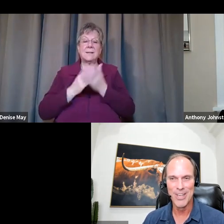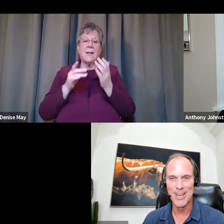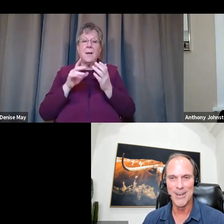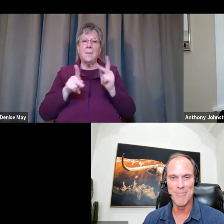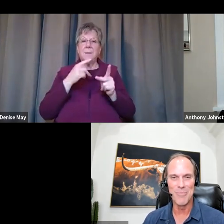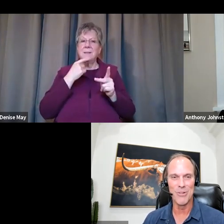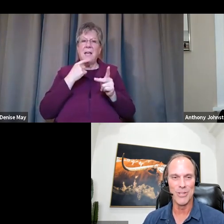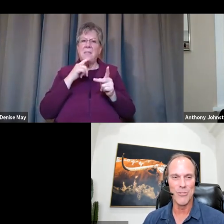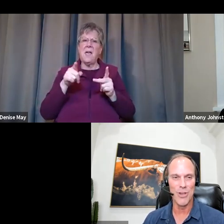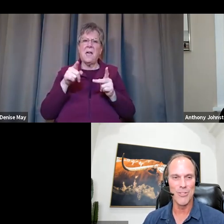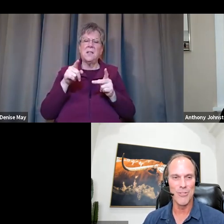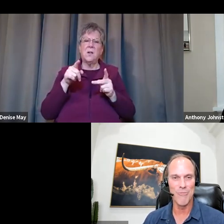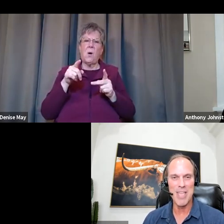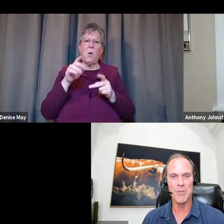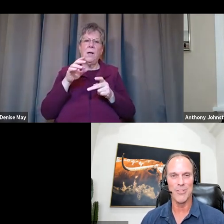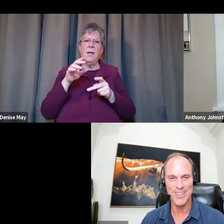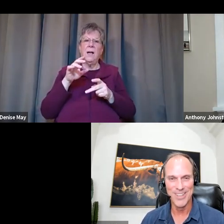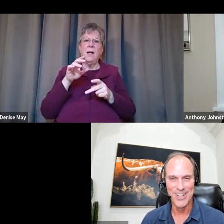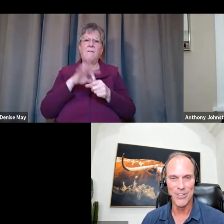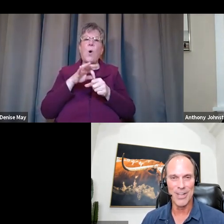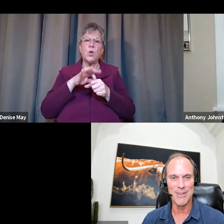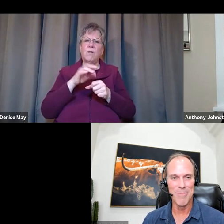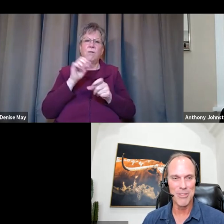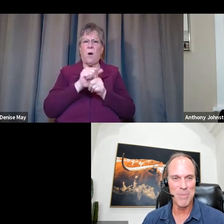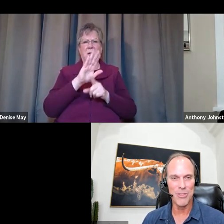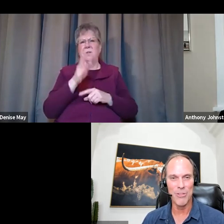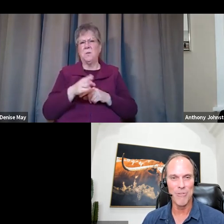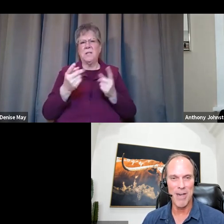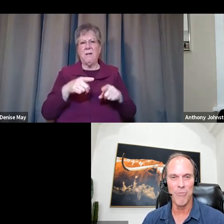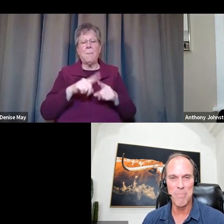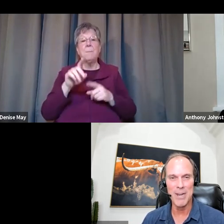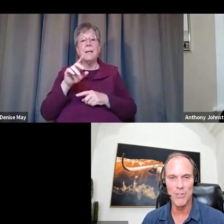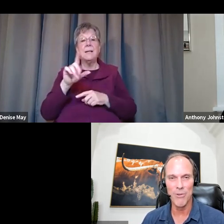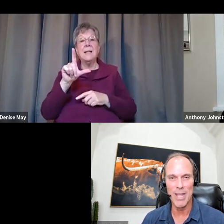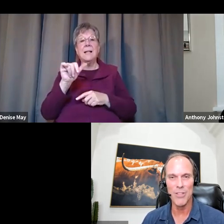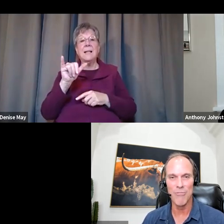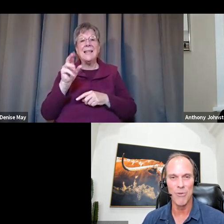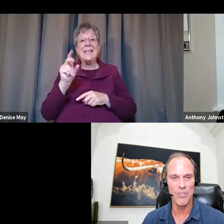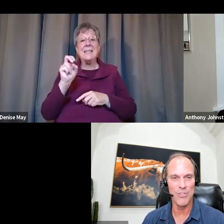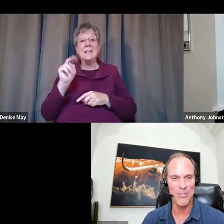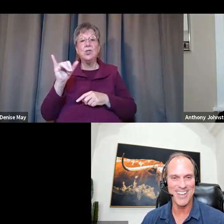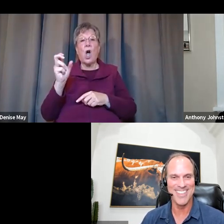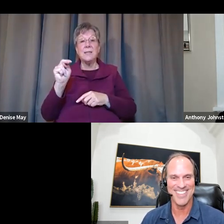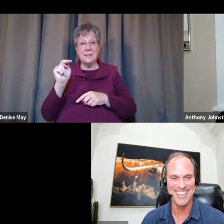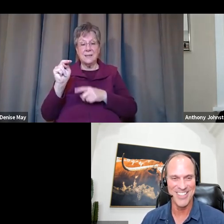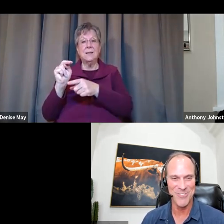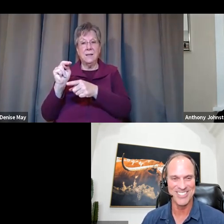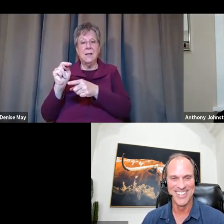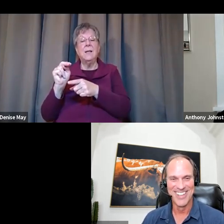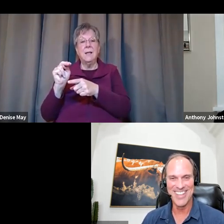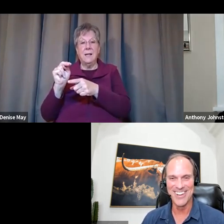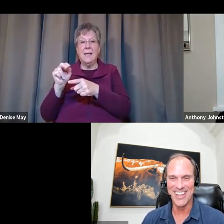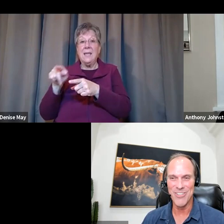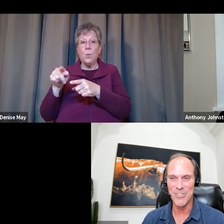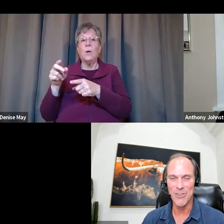history. Lyndon Johnson's famously elected on the basis of alphabetically arranged votes in South Texas in his